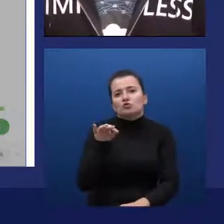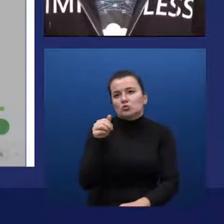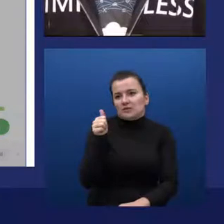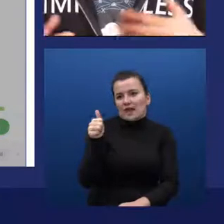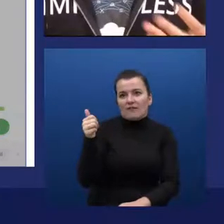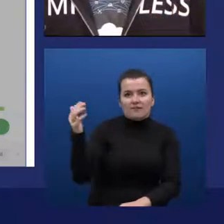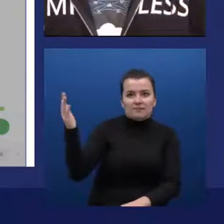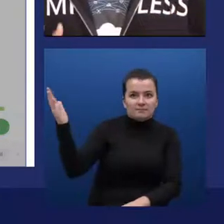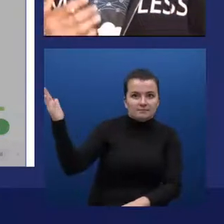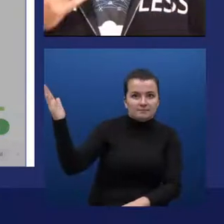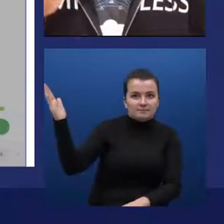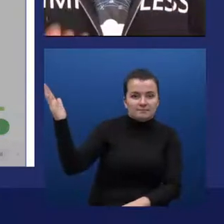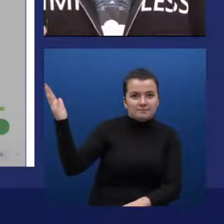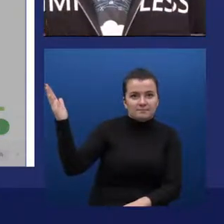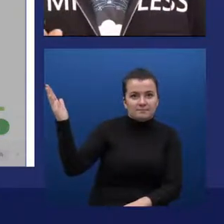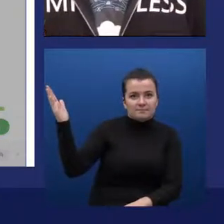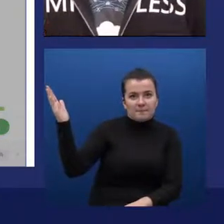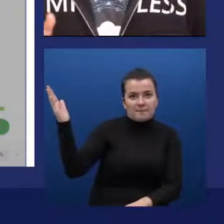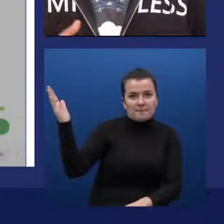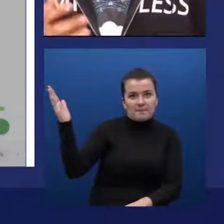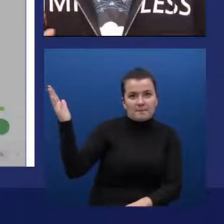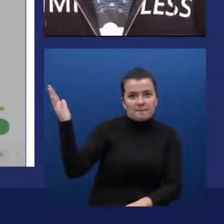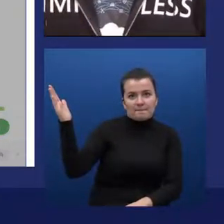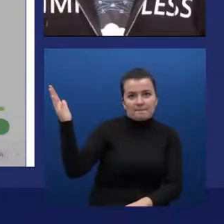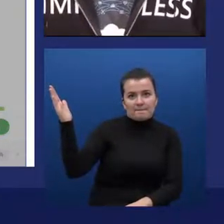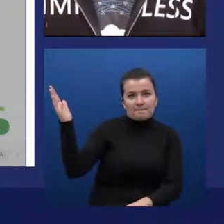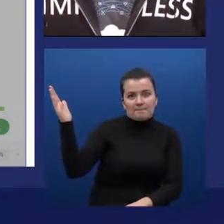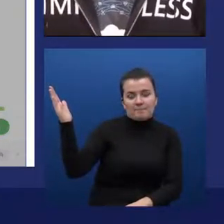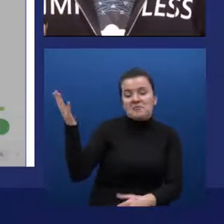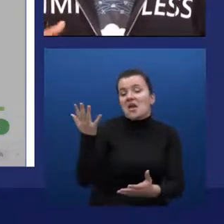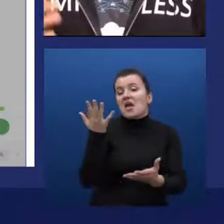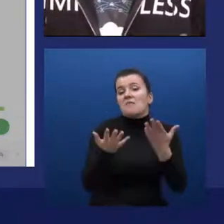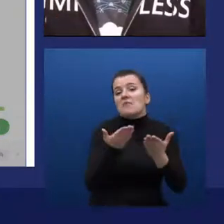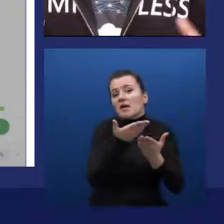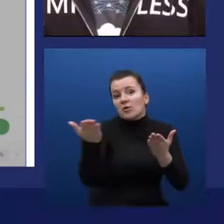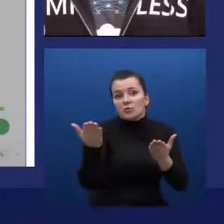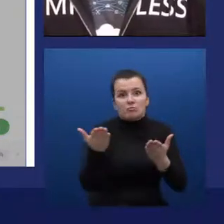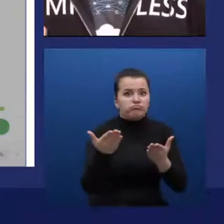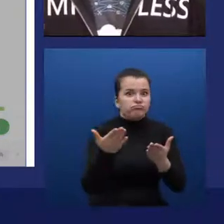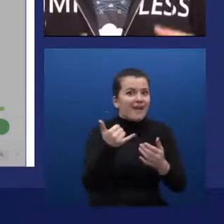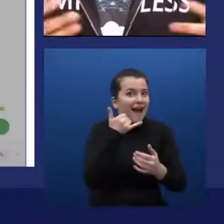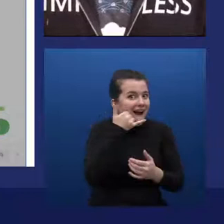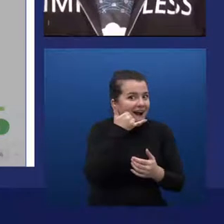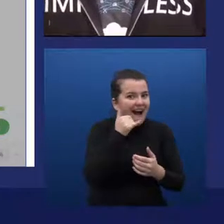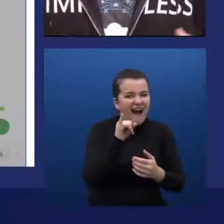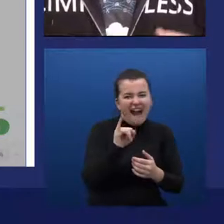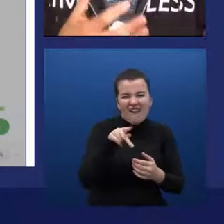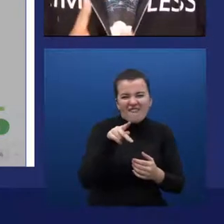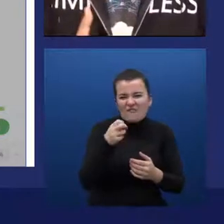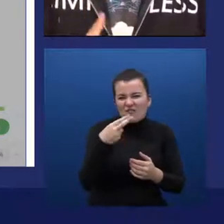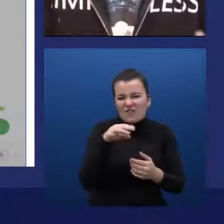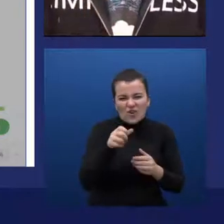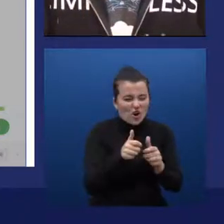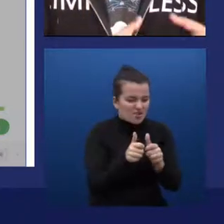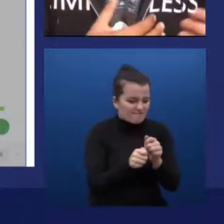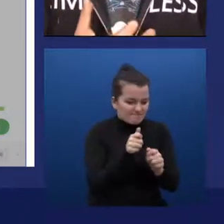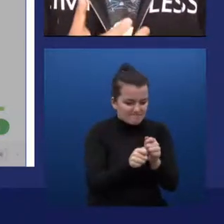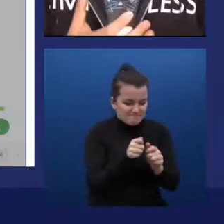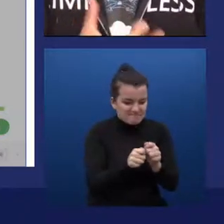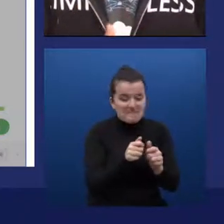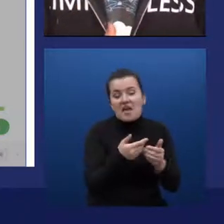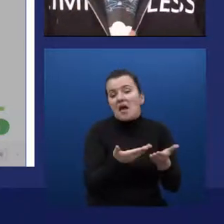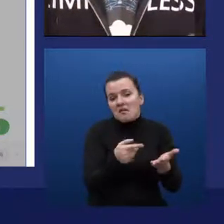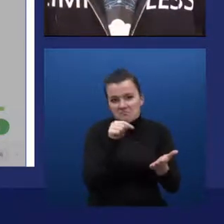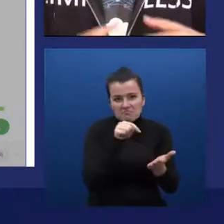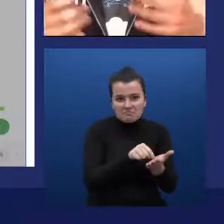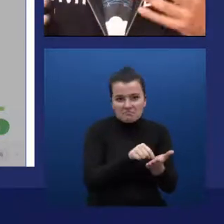on iOS. So if you're, you know, again, you're enabling students that, you know, have iPhones, you have that availability to build out a solution for them to, you